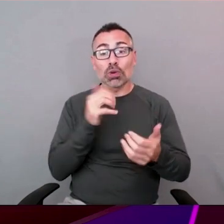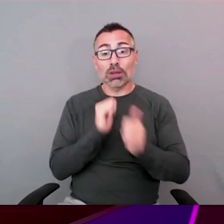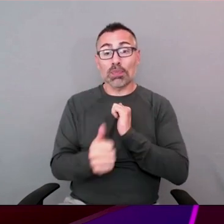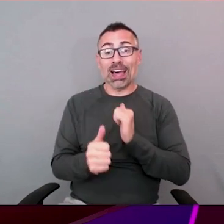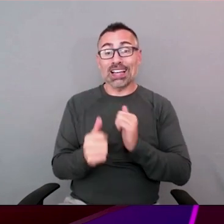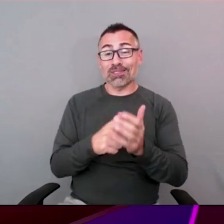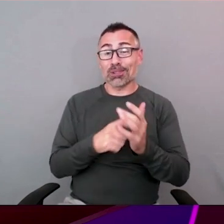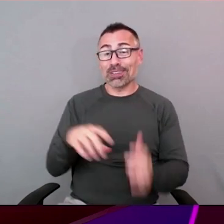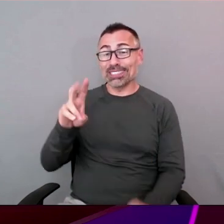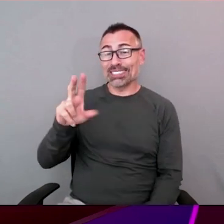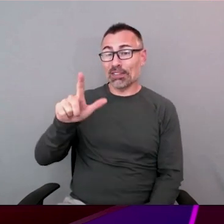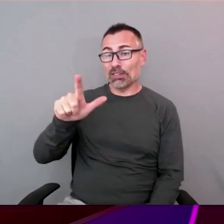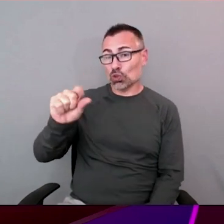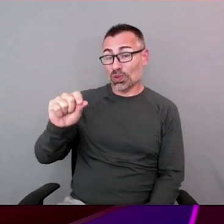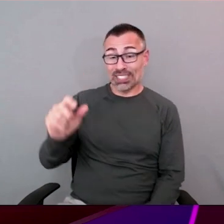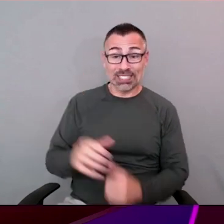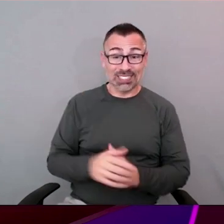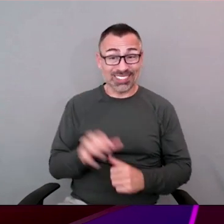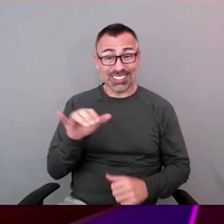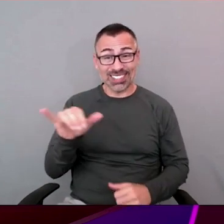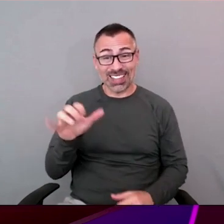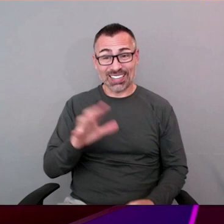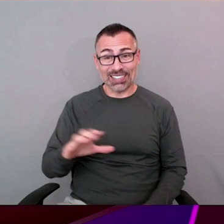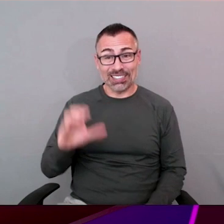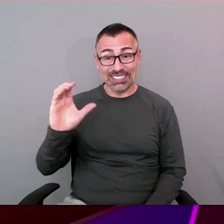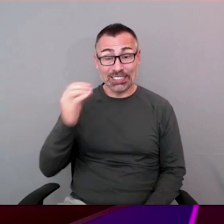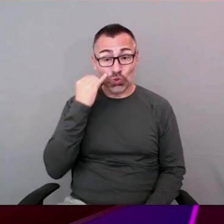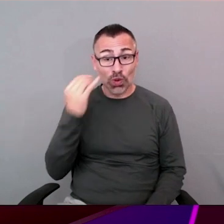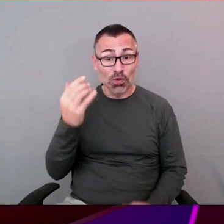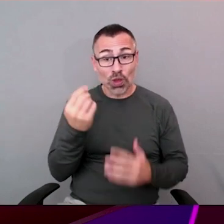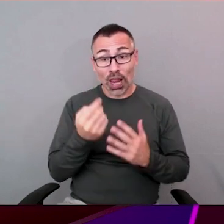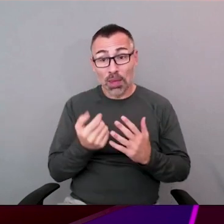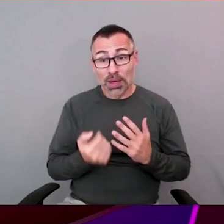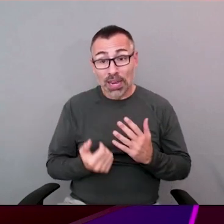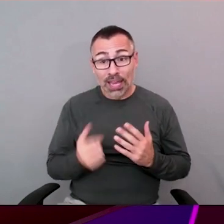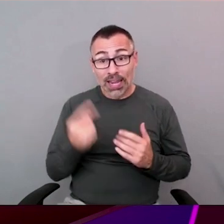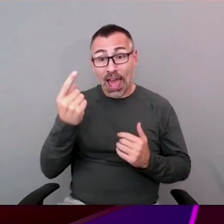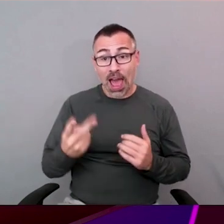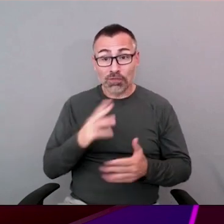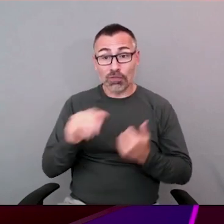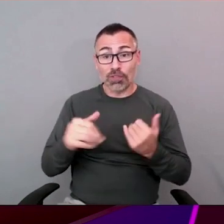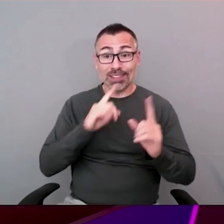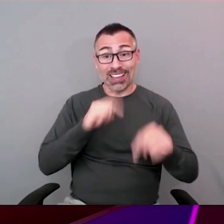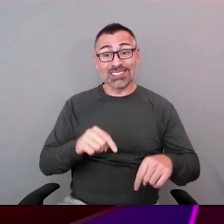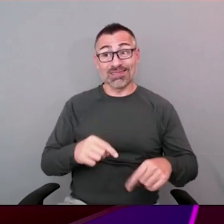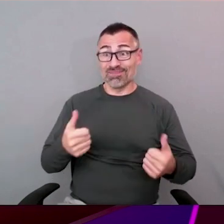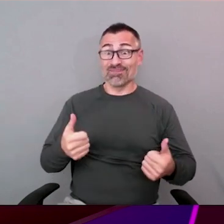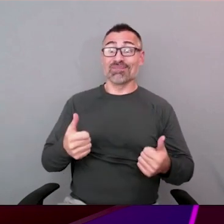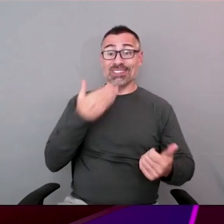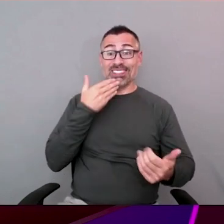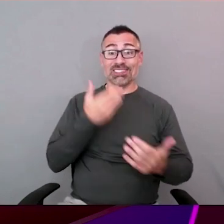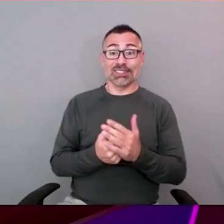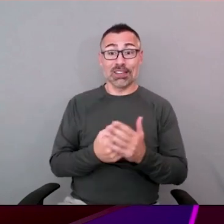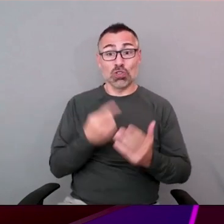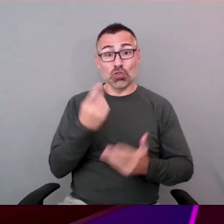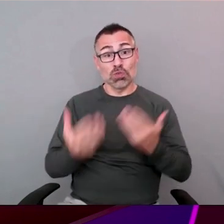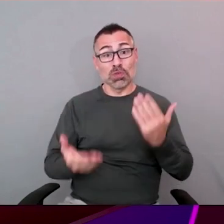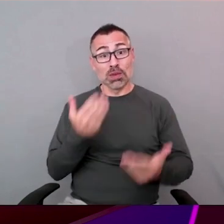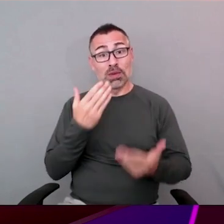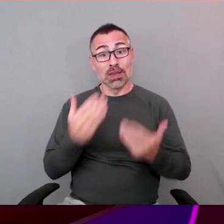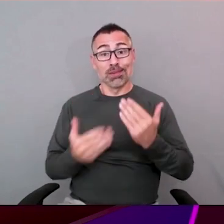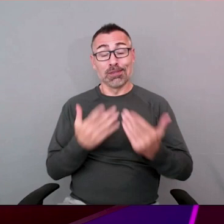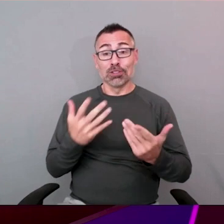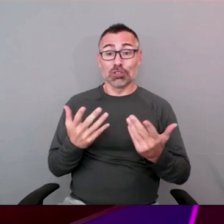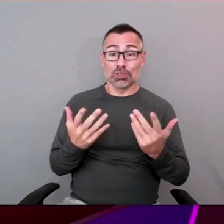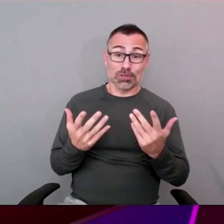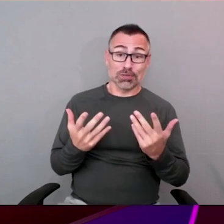C. So imagine if you can eliminate half of all the answers, that's pretty good odds. You might be able to squeeze your way through with